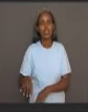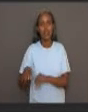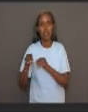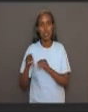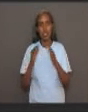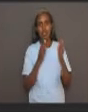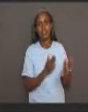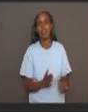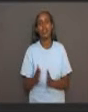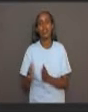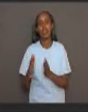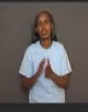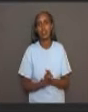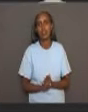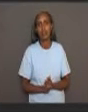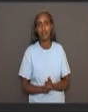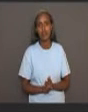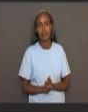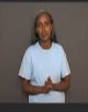Students, let's get ready.